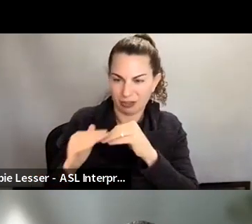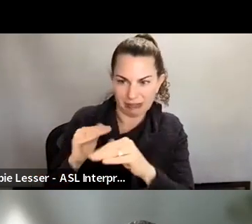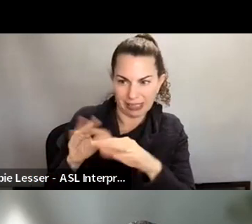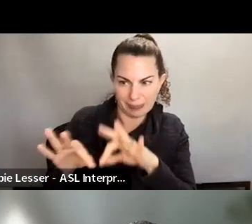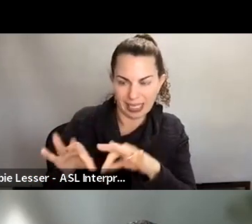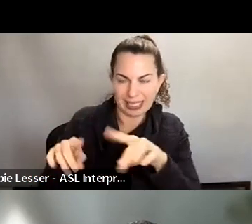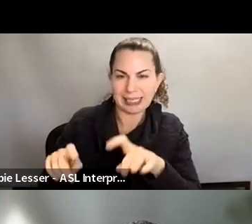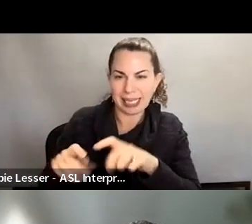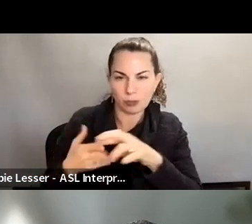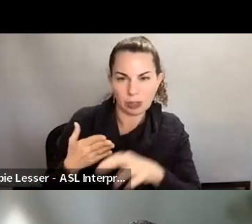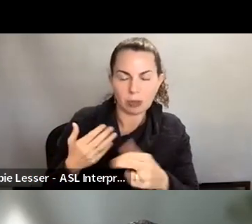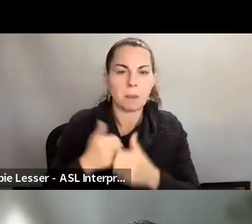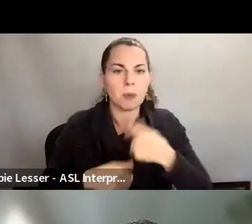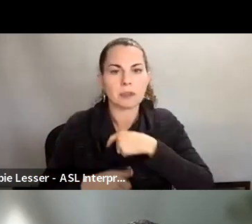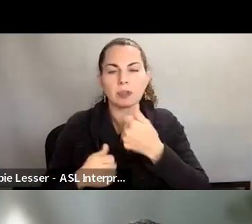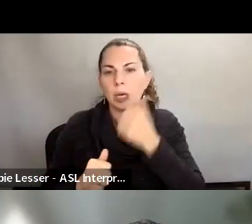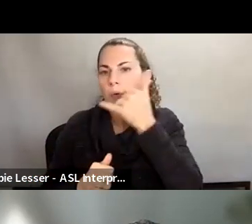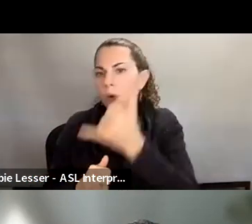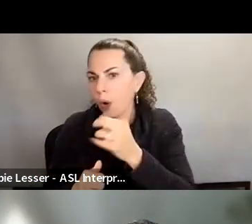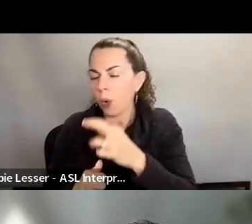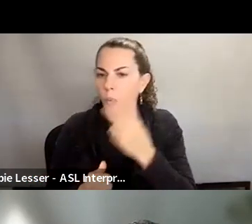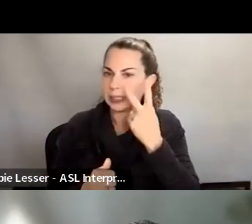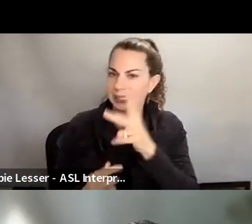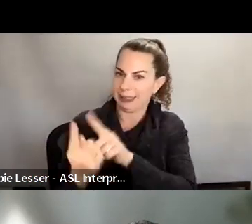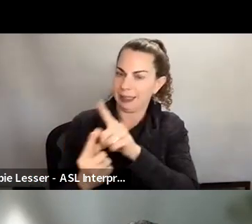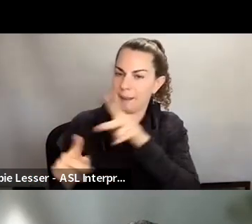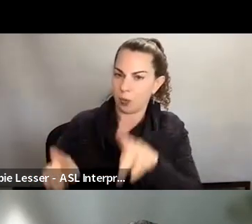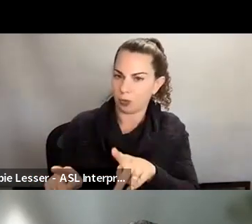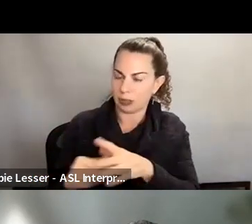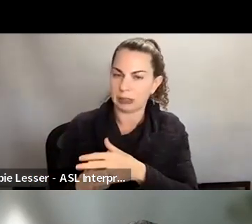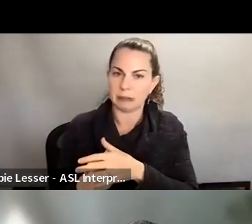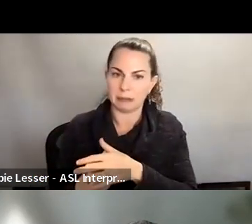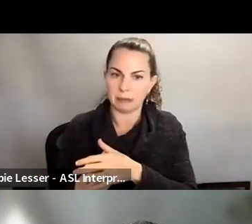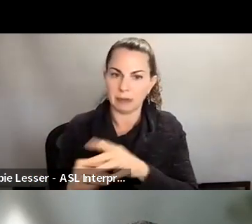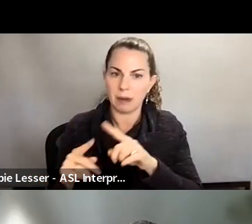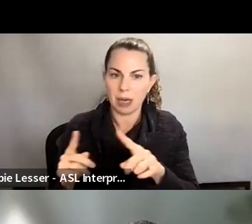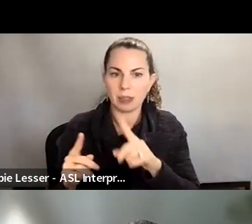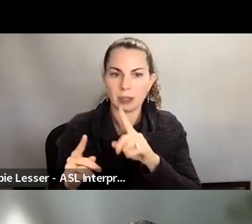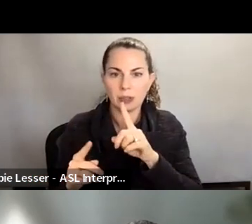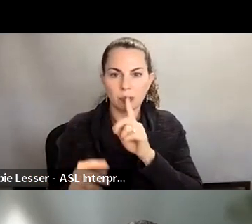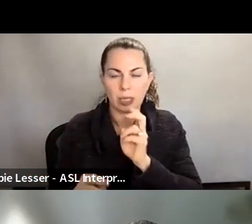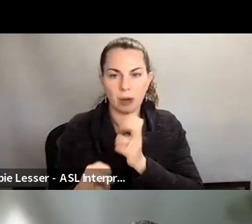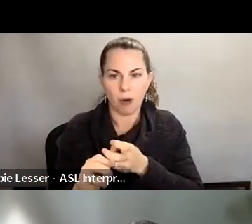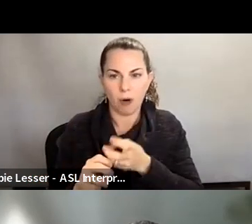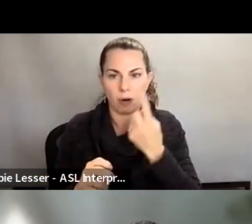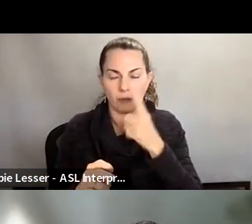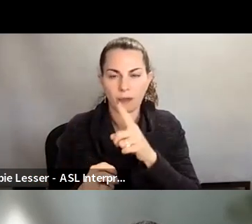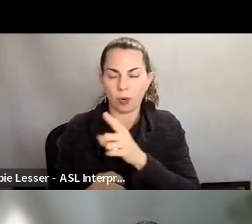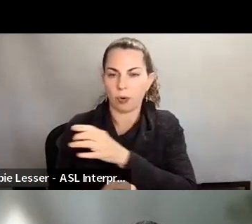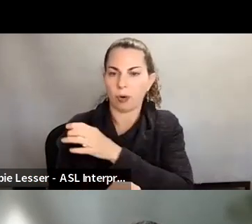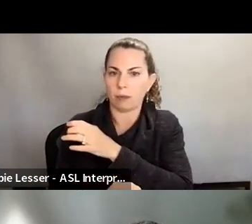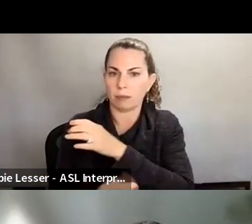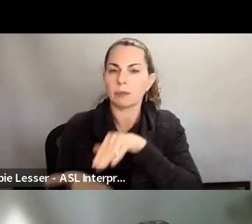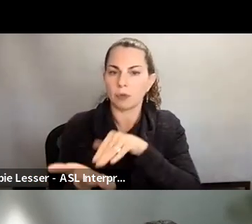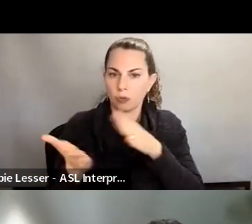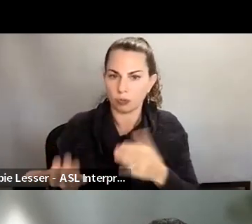us try to call people on the phone or see them in person. But as I mentioned before, it's really hard for clinicians these days to